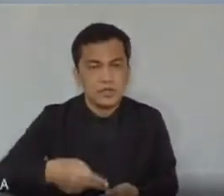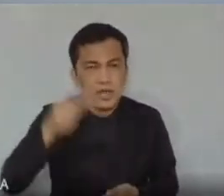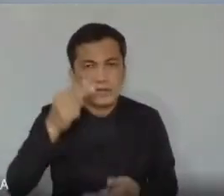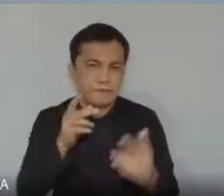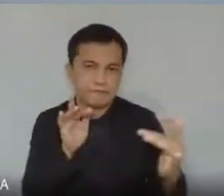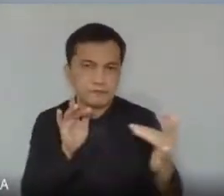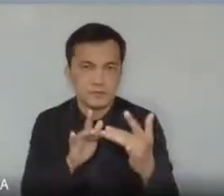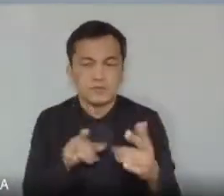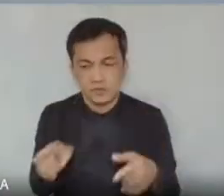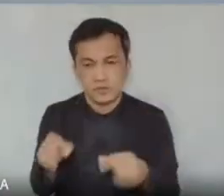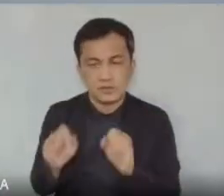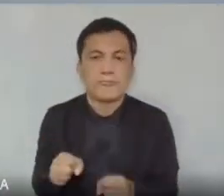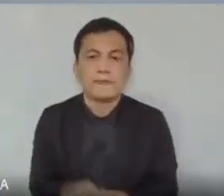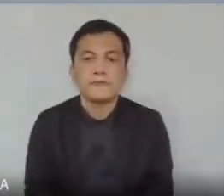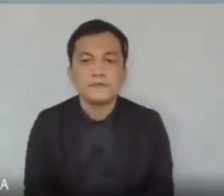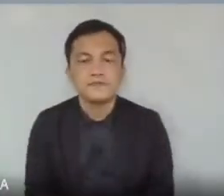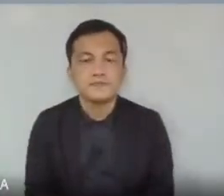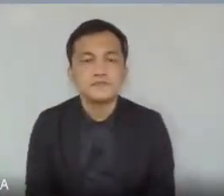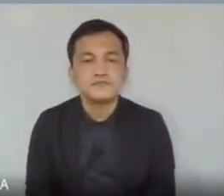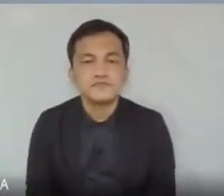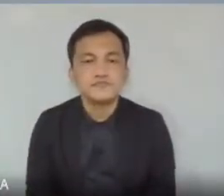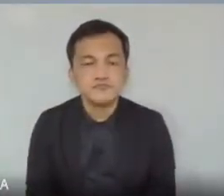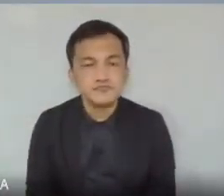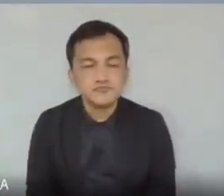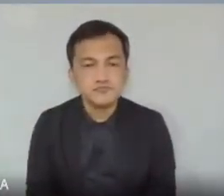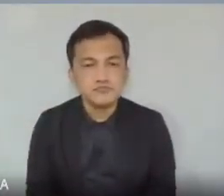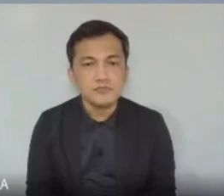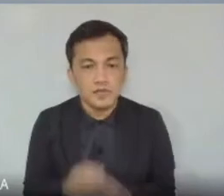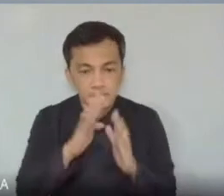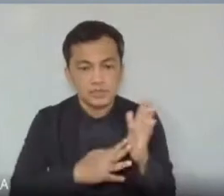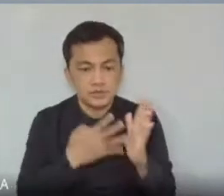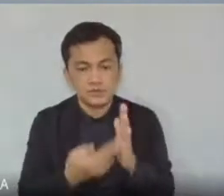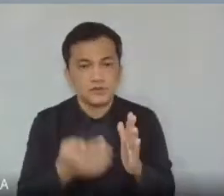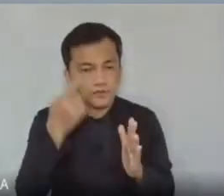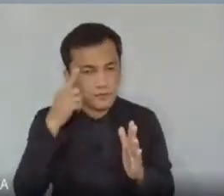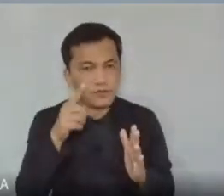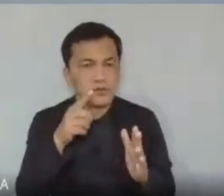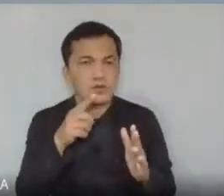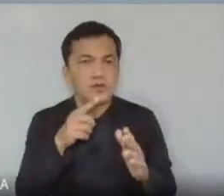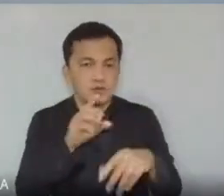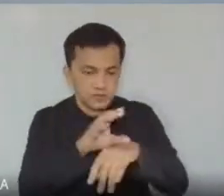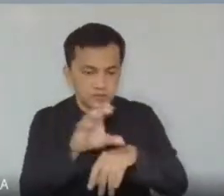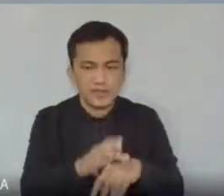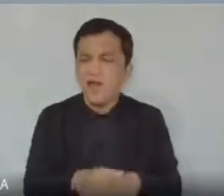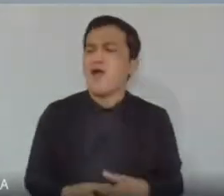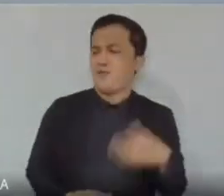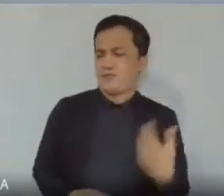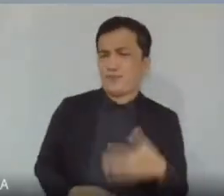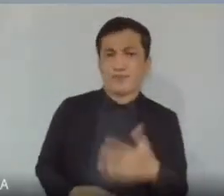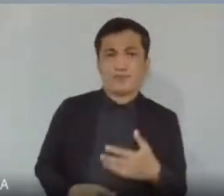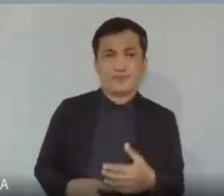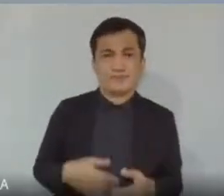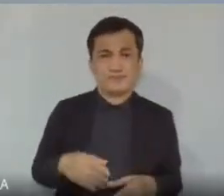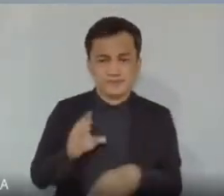for free. But hopefully, with this K-MITS research, we will be able also